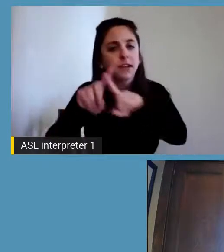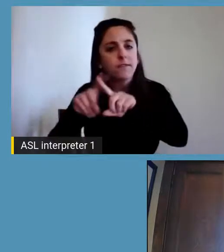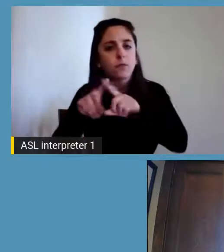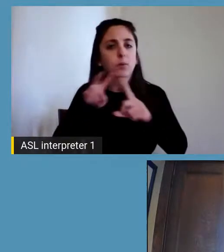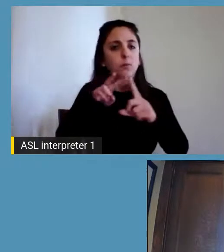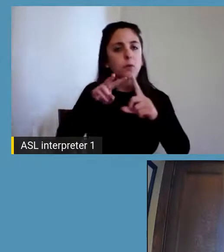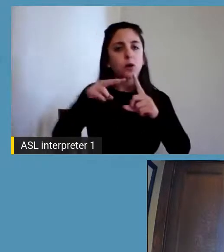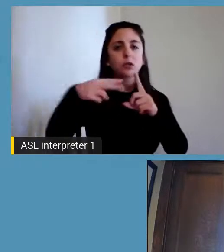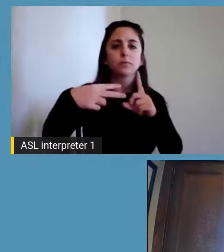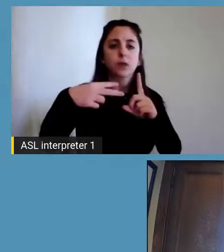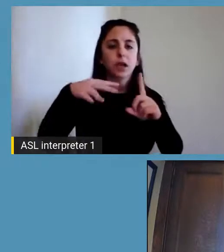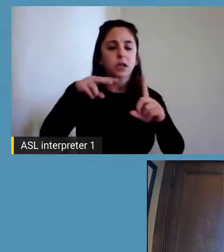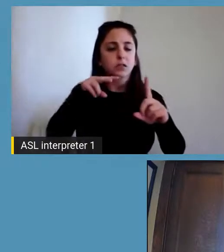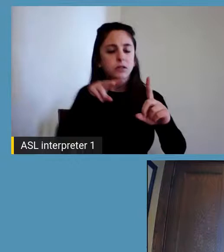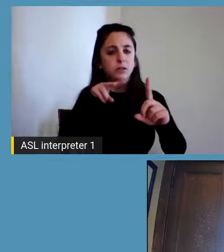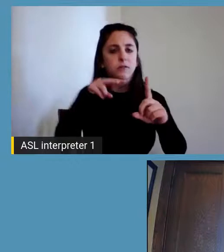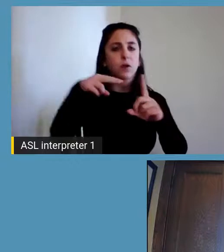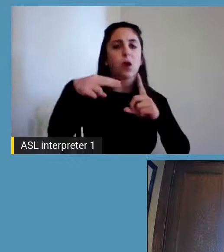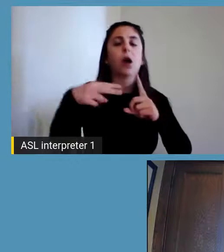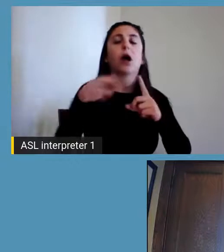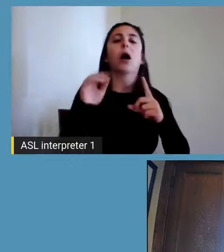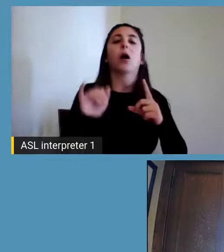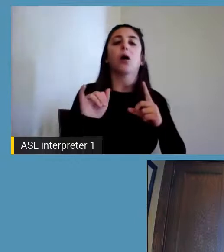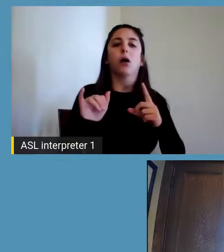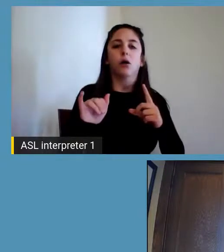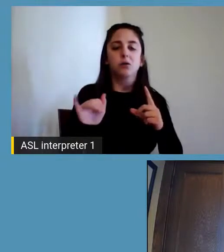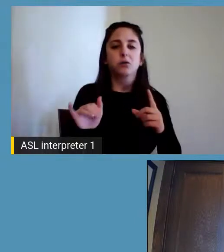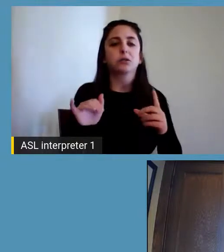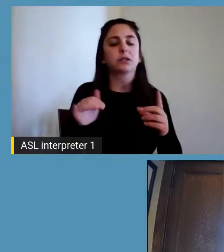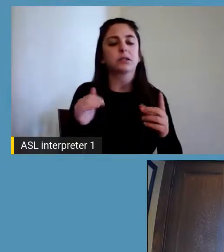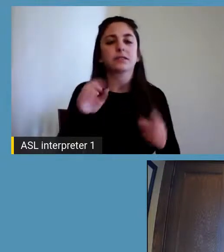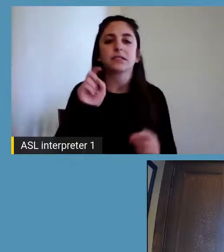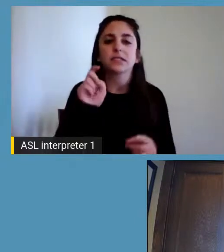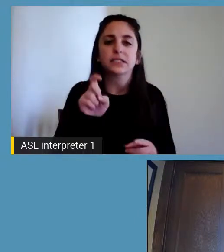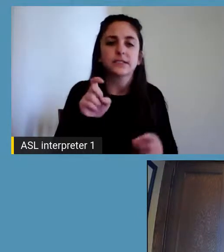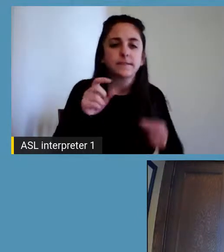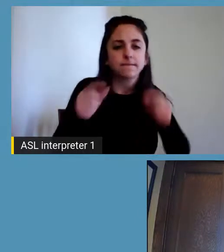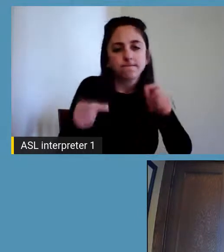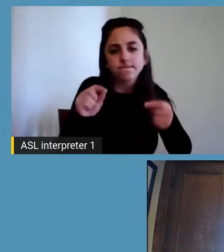oh, okay, I've got to fix that shoulder line. So I have been